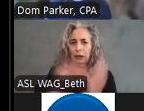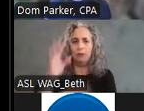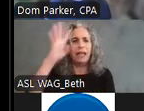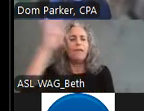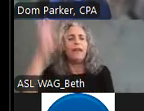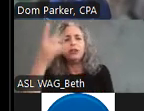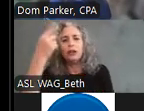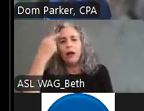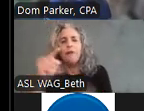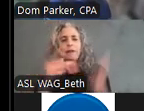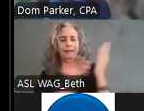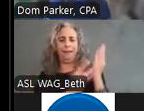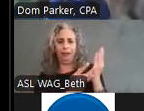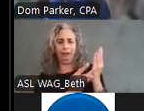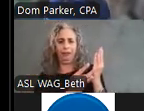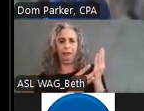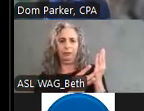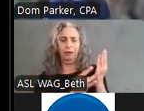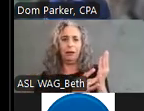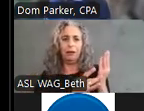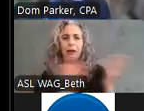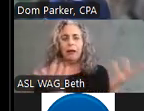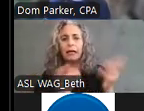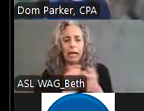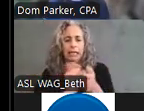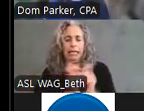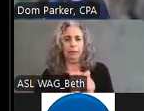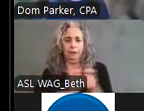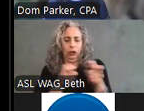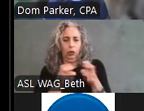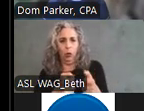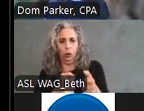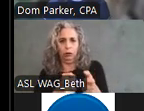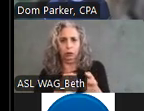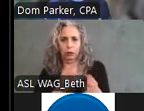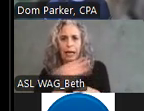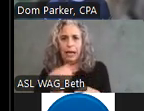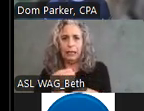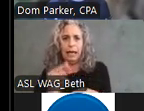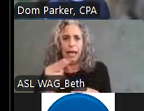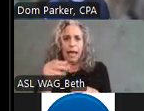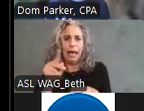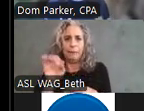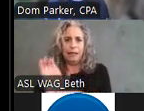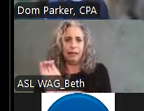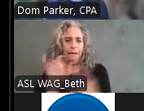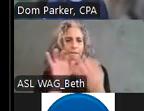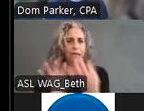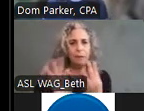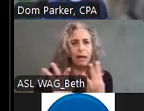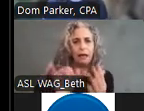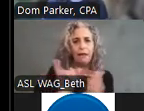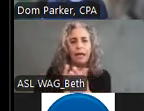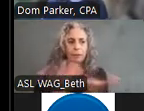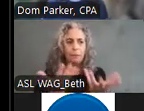technology. So we have things like adaptive controllers and haptic feedback, which can make being inclusive in your game